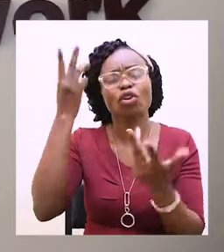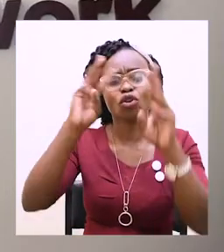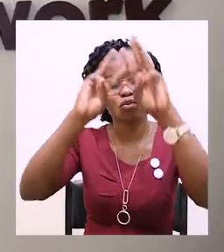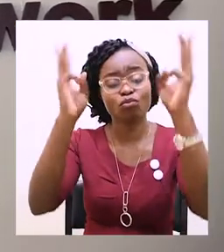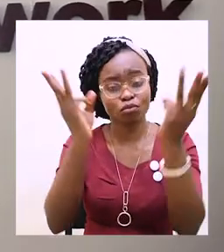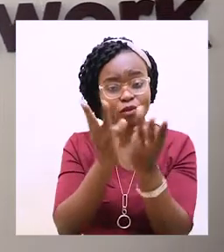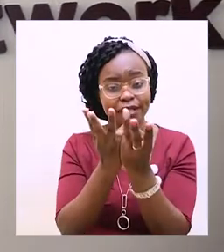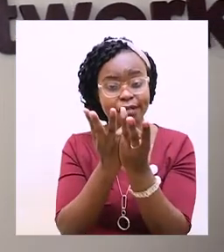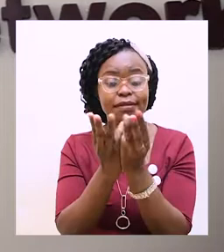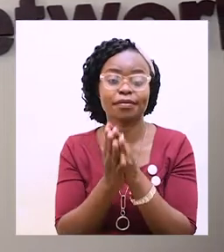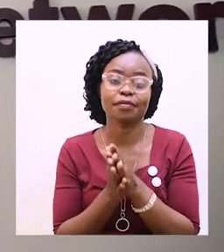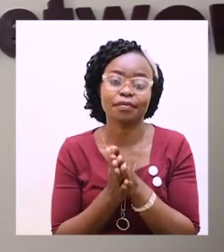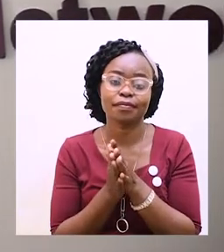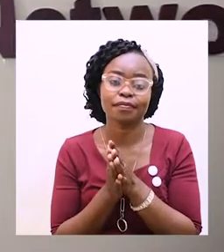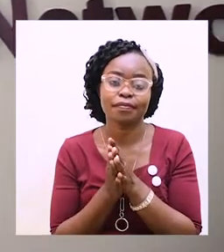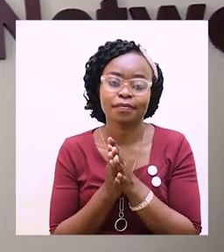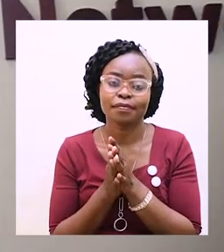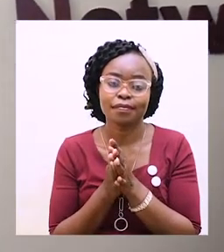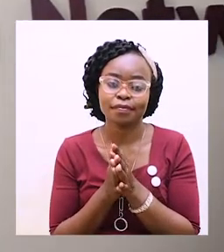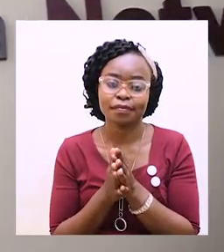global recognition.